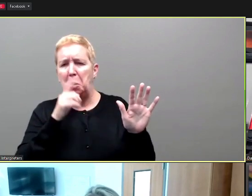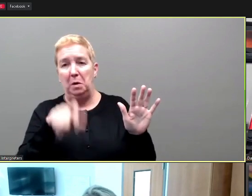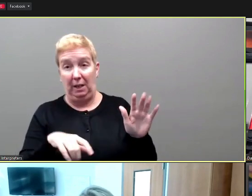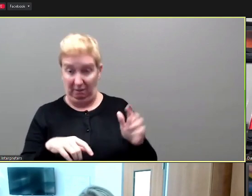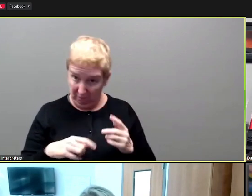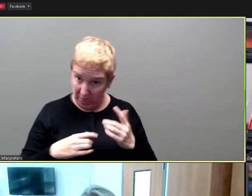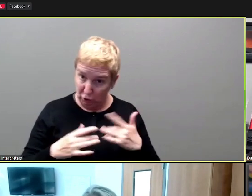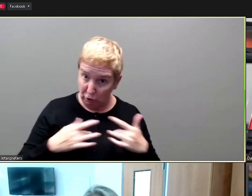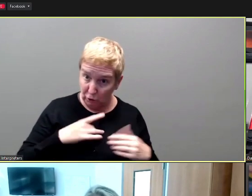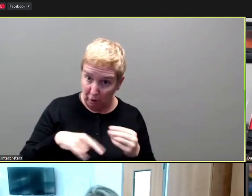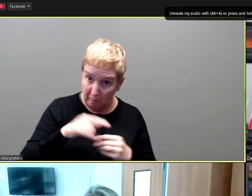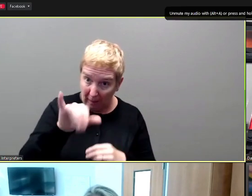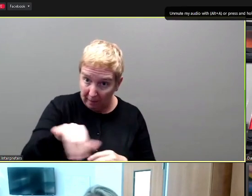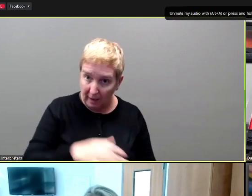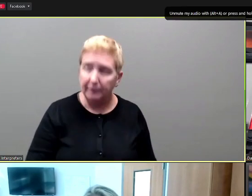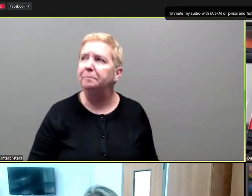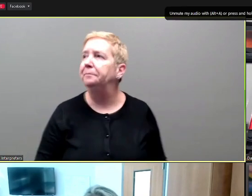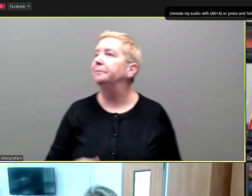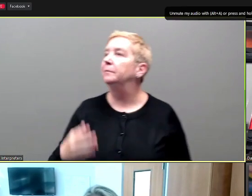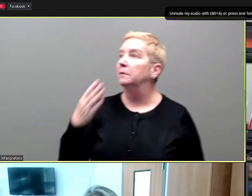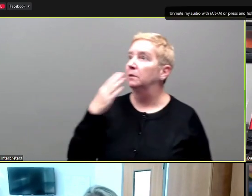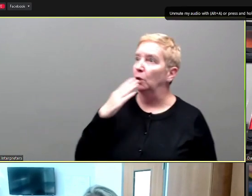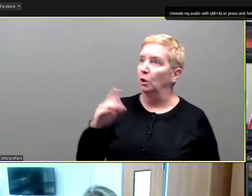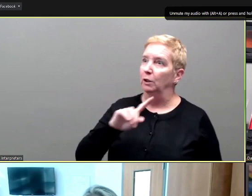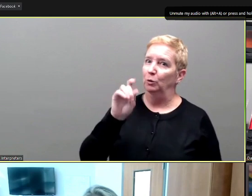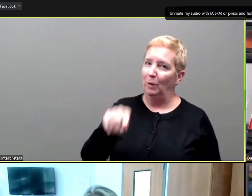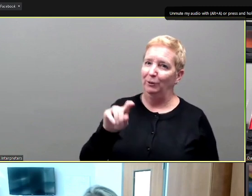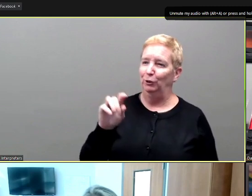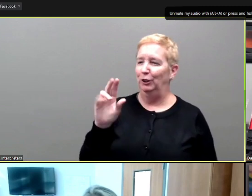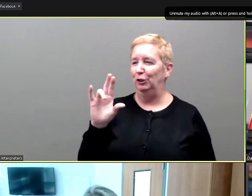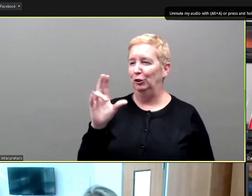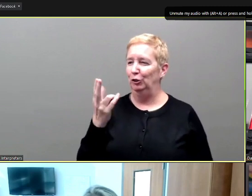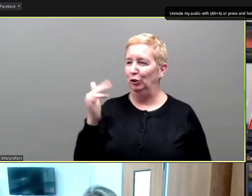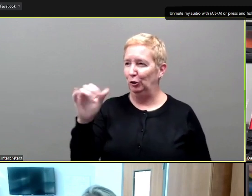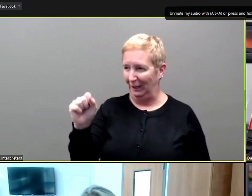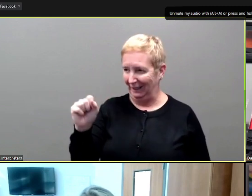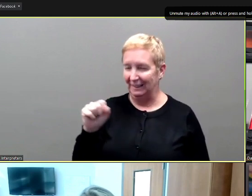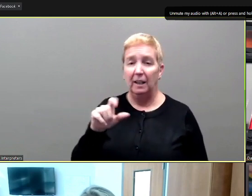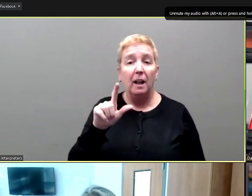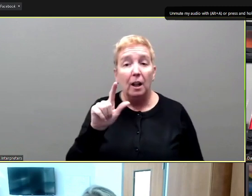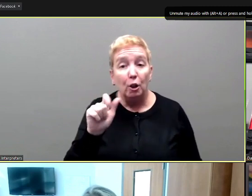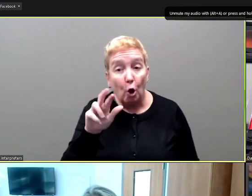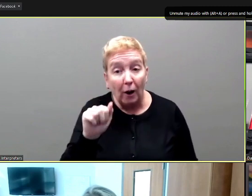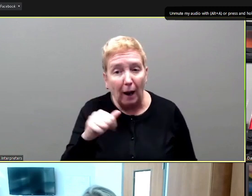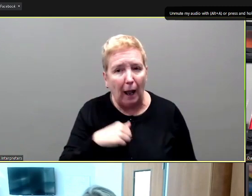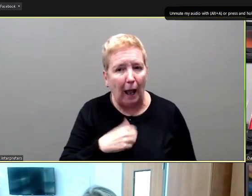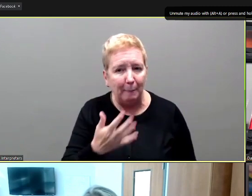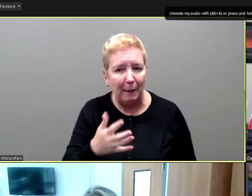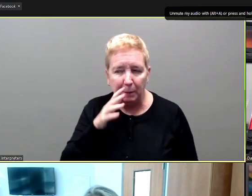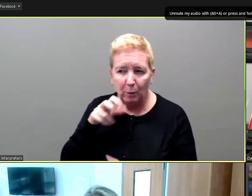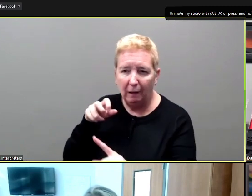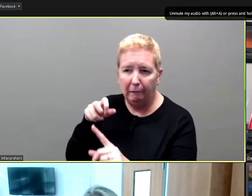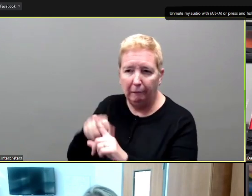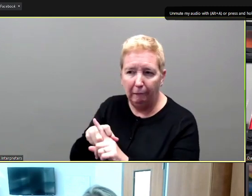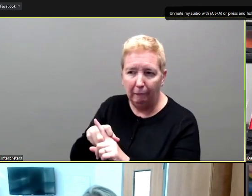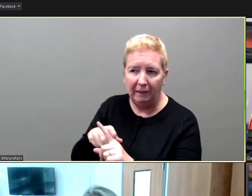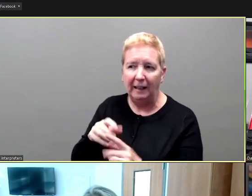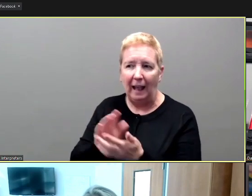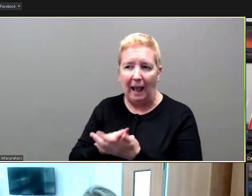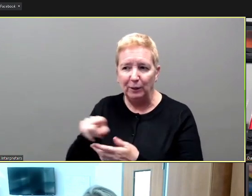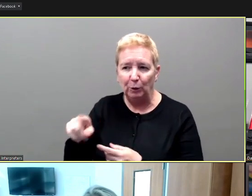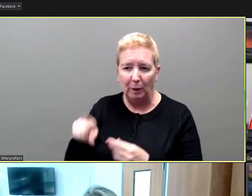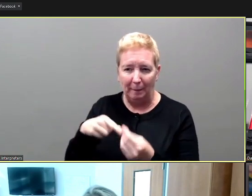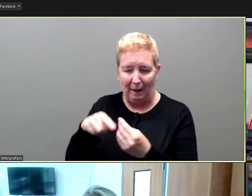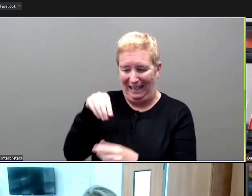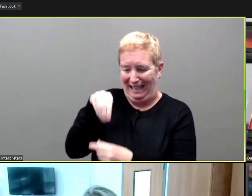That's a great question, Chris. And Laura, I'm just going to put you on alert that I might come to you and see if the team has an internal number. I think